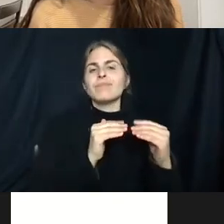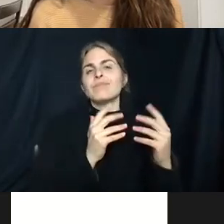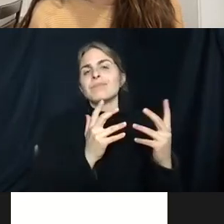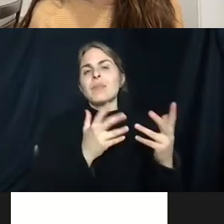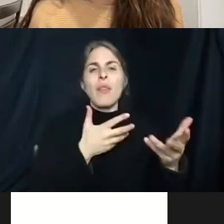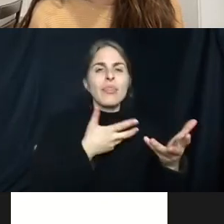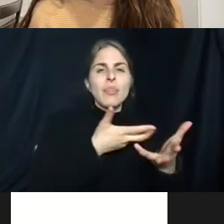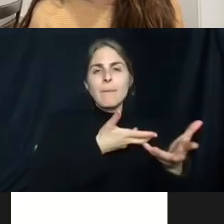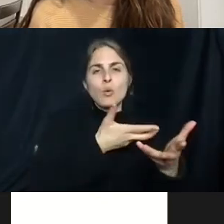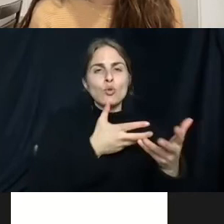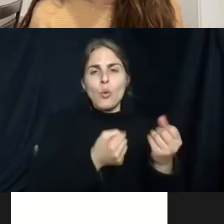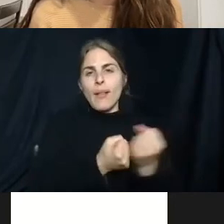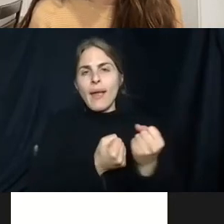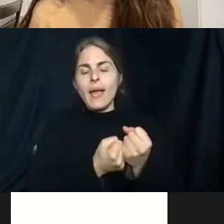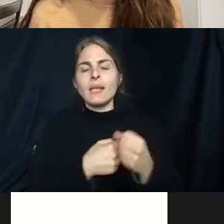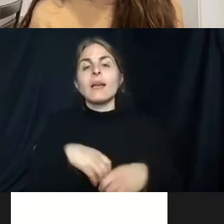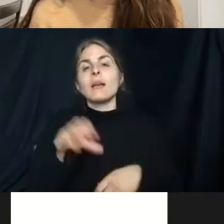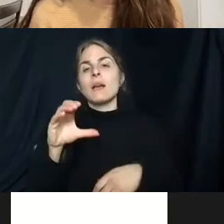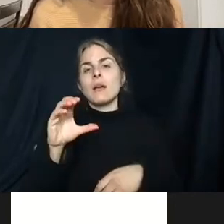like community fridges and like pantries,